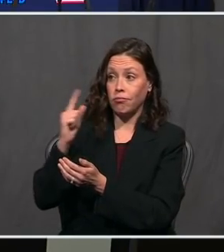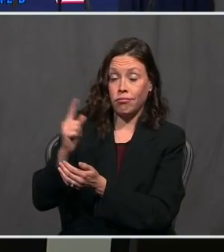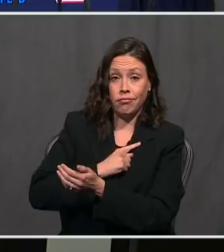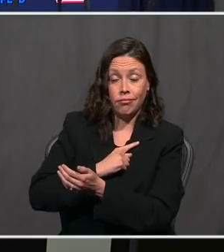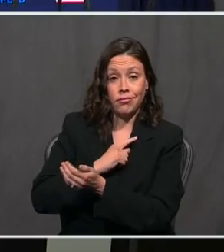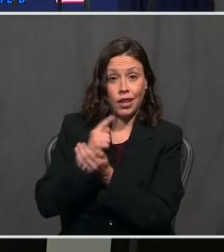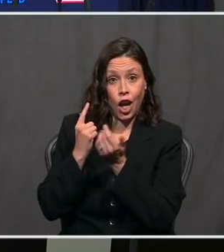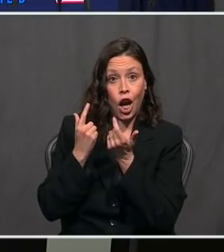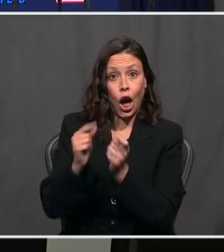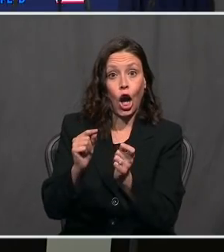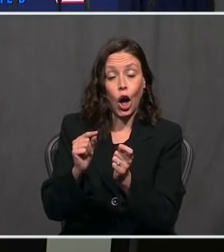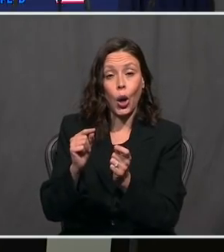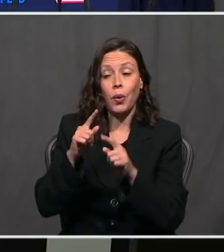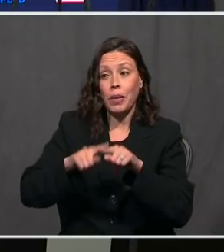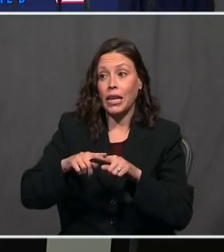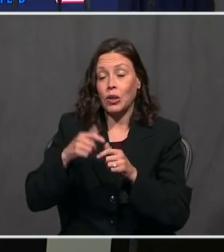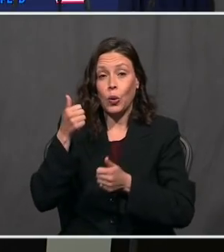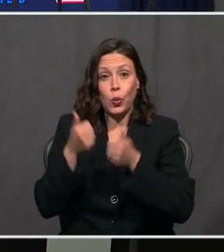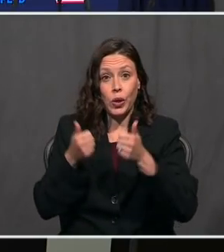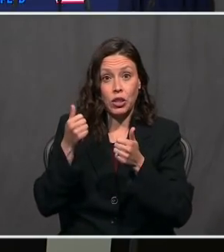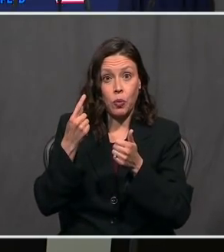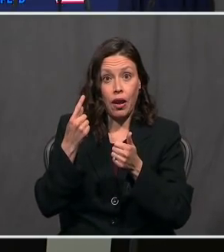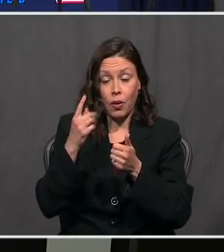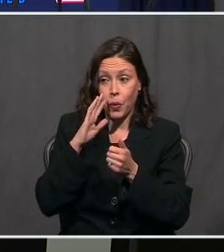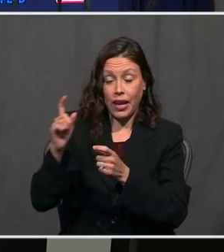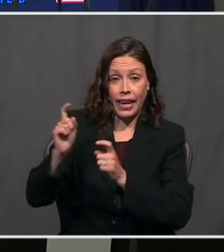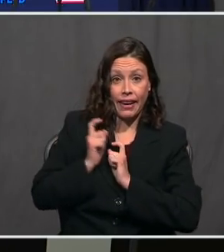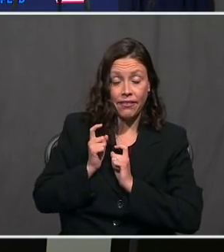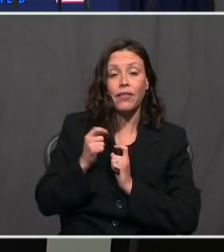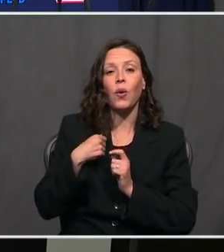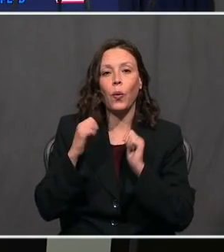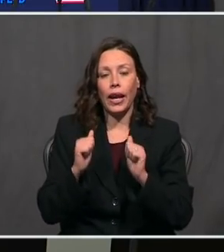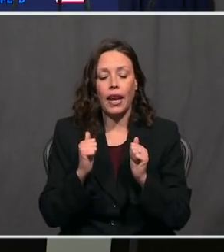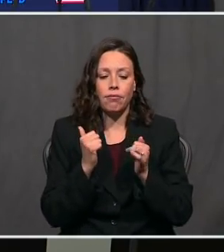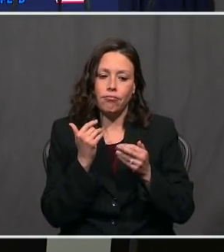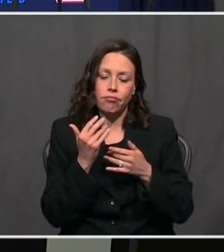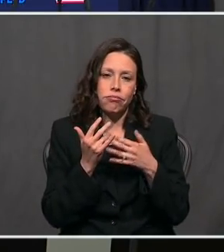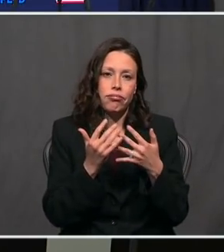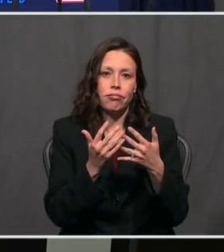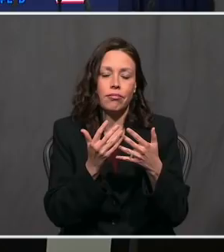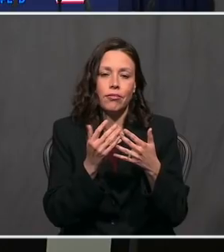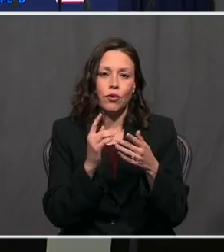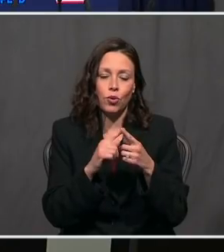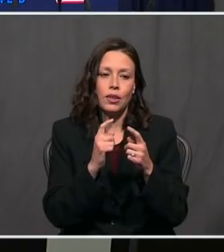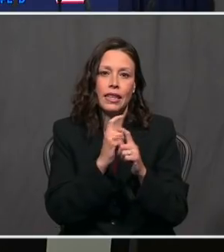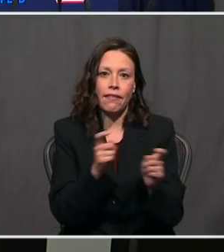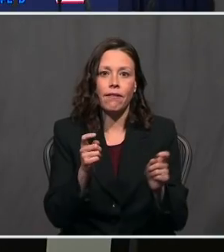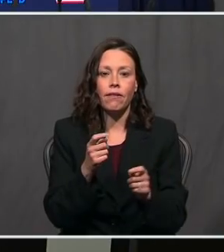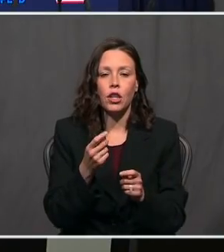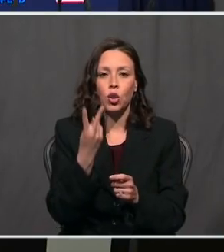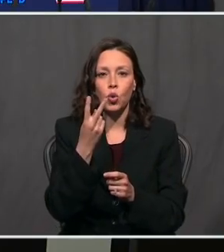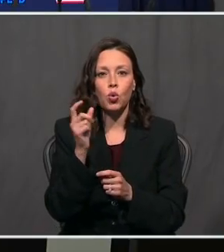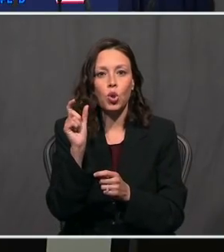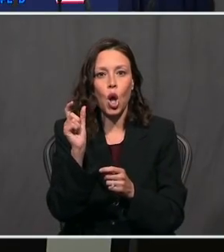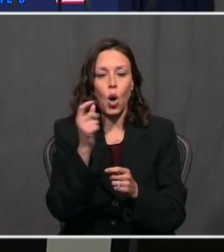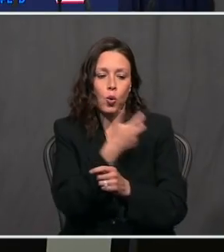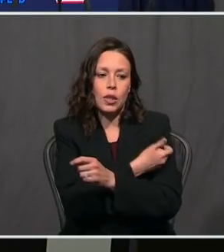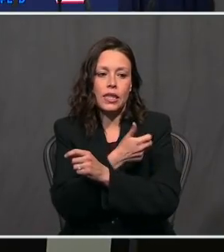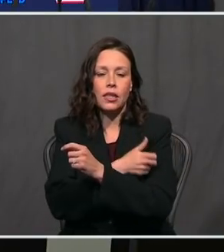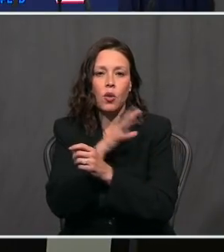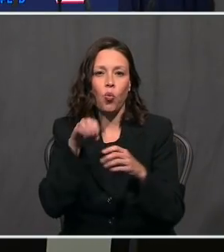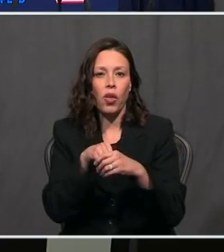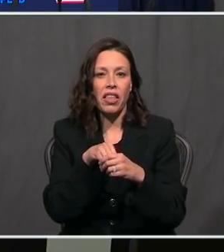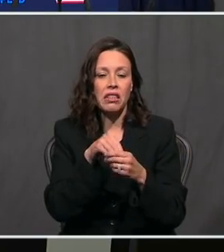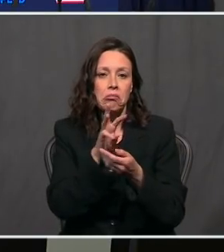upon which vaccine gets administered, we'll be able to complete that cycle of two doses in